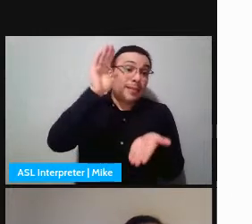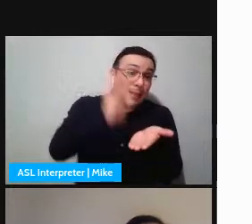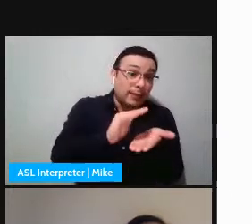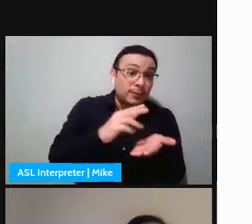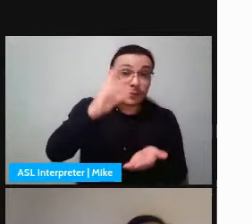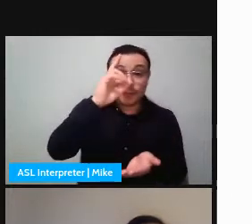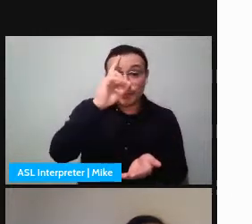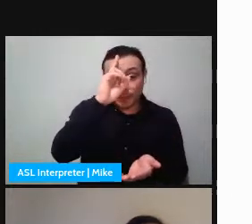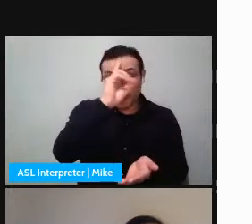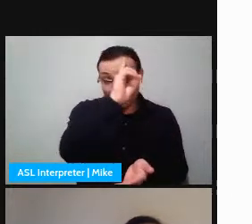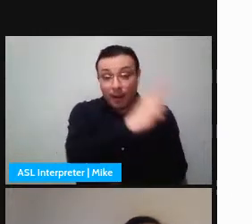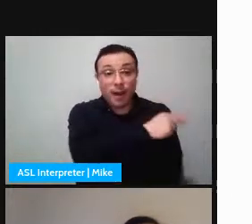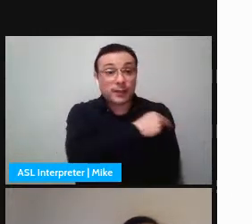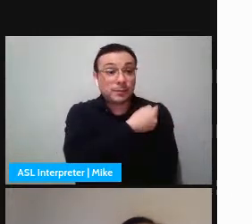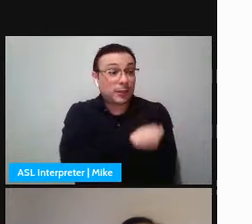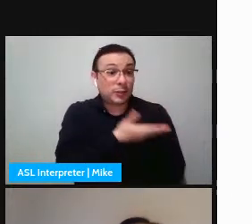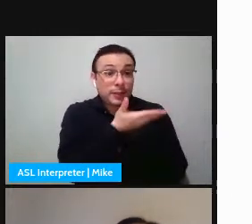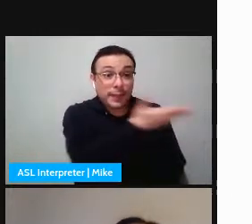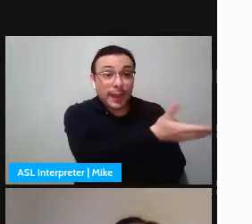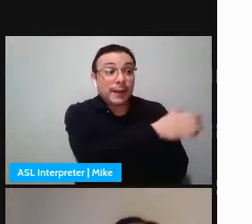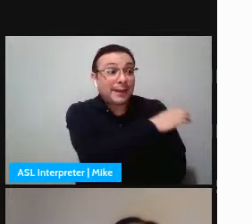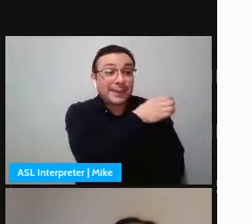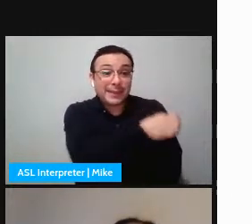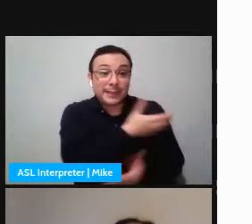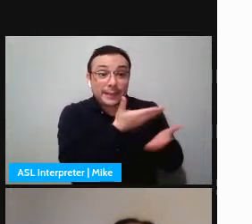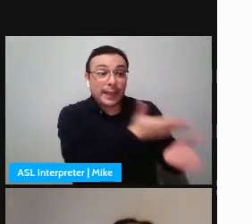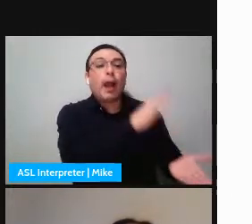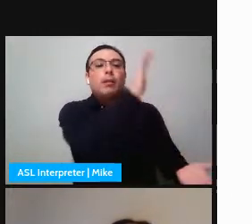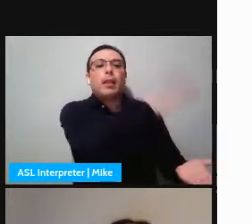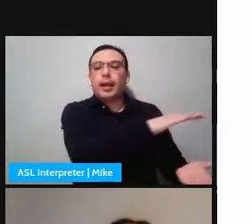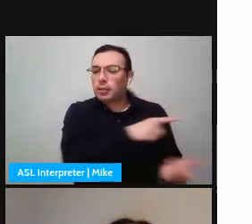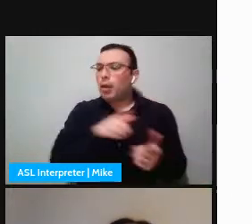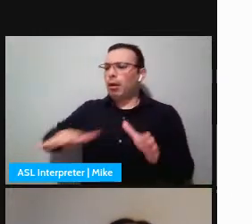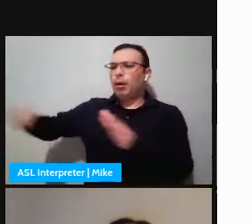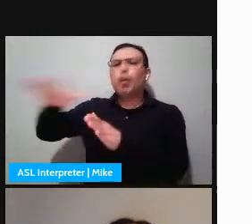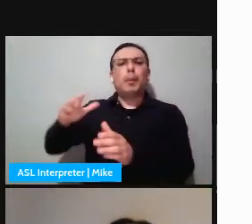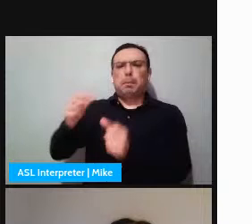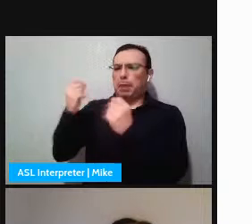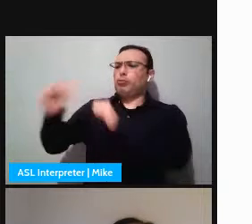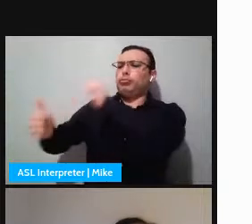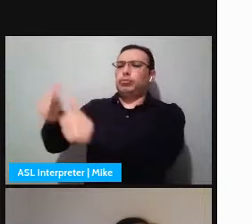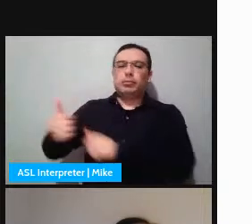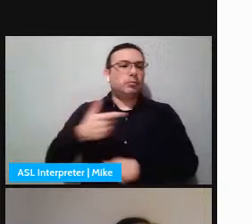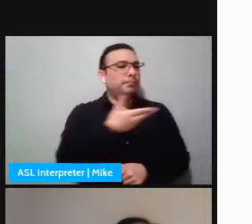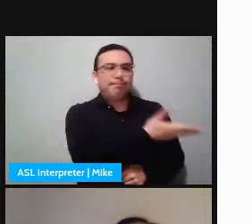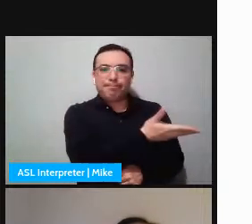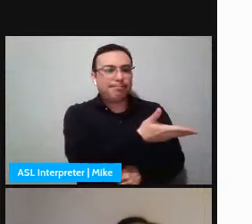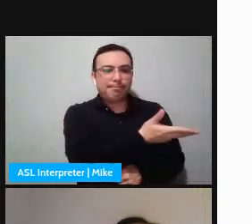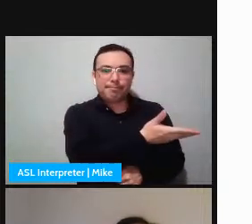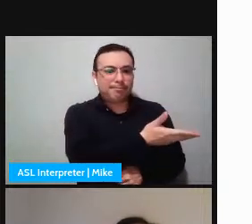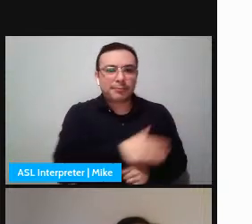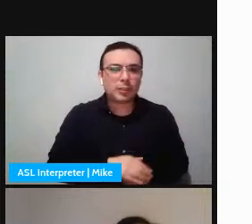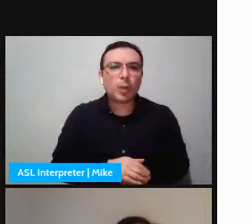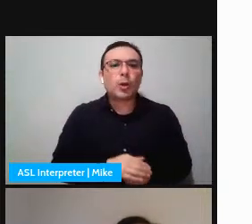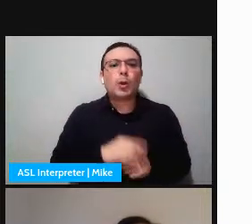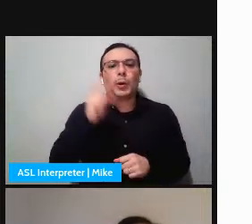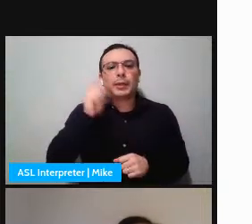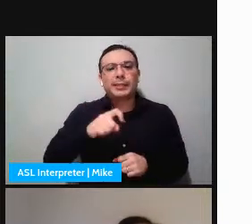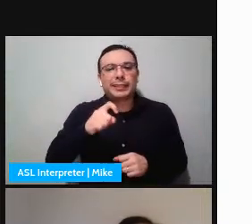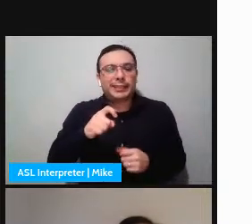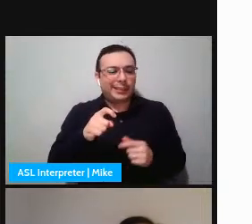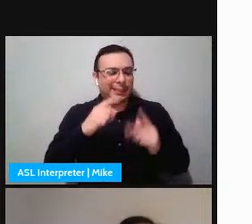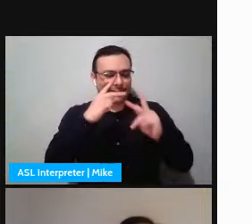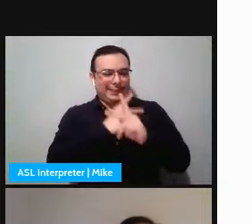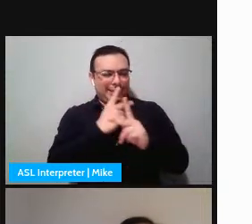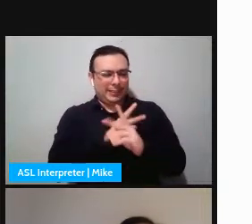also have to think of other social determinants of health in terms of housing, poverty, and comorbidities. There's many factors kind of